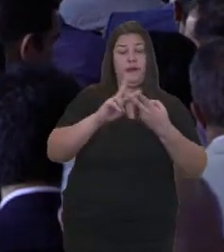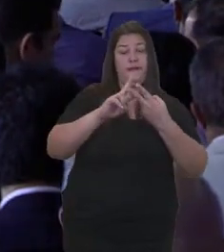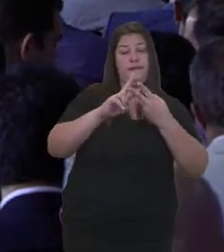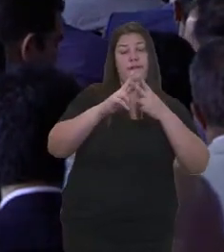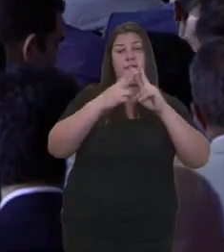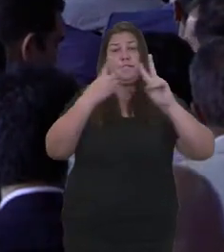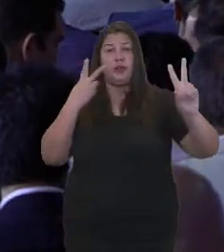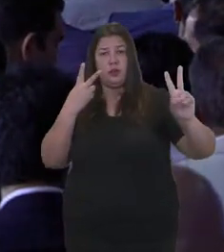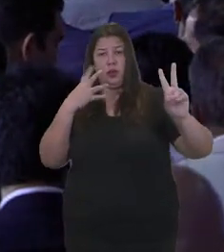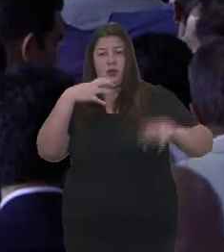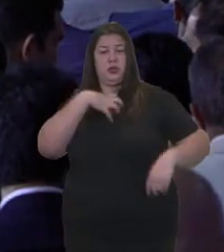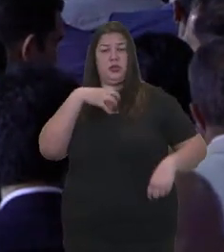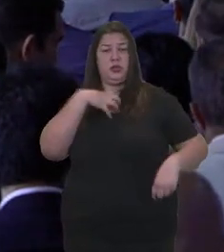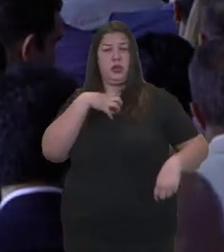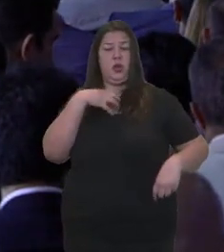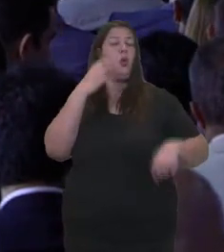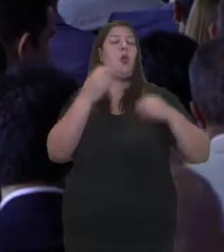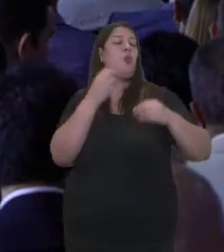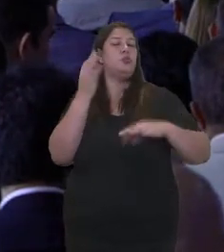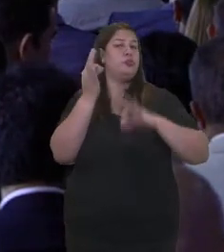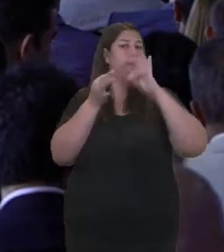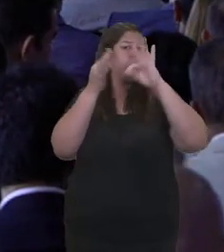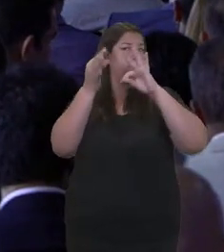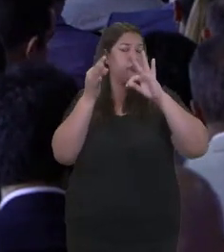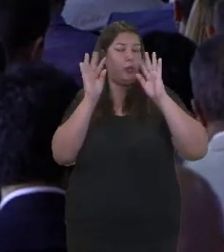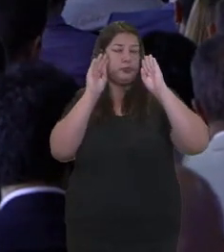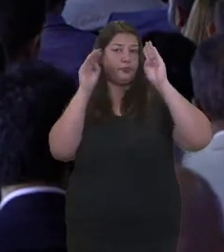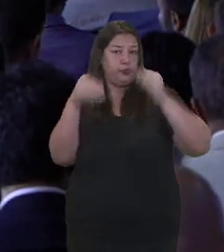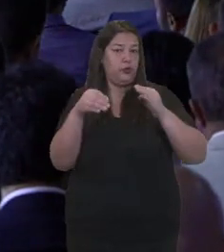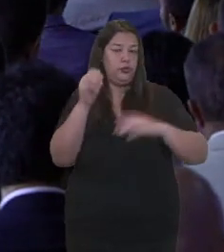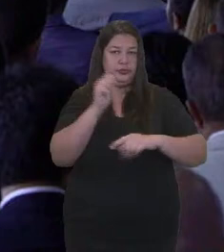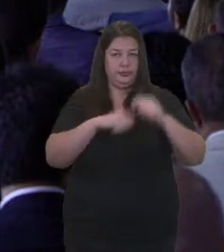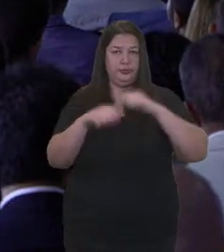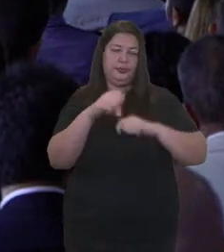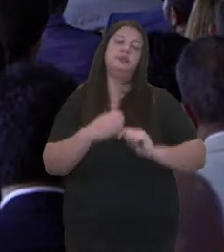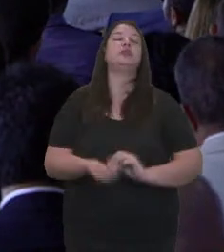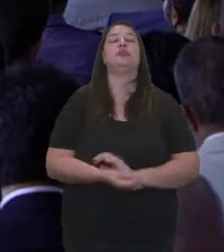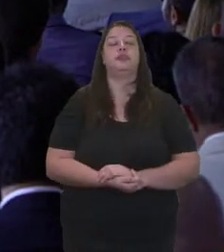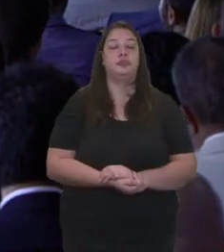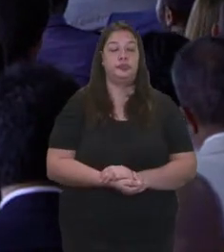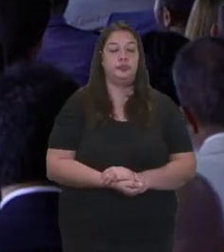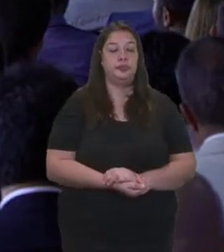a virtual versus real, and how technology will impact the business models.